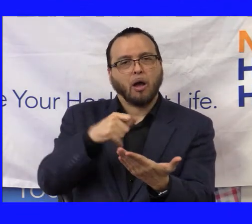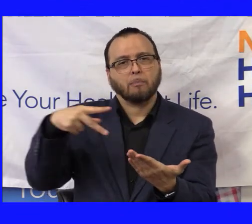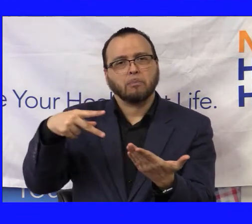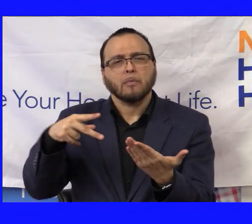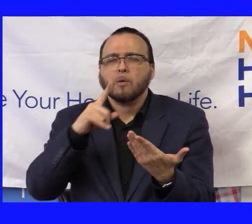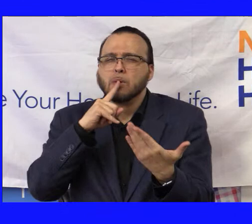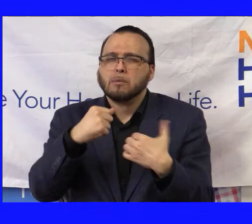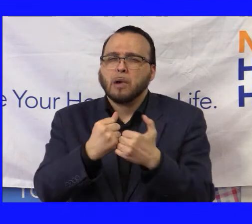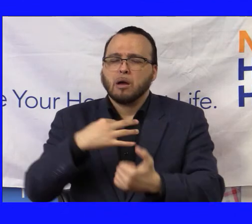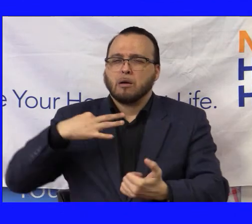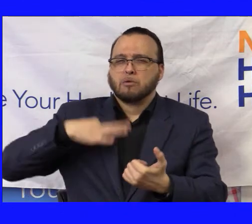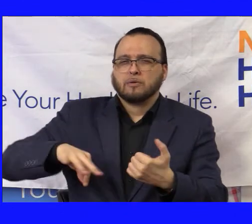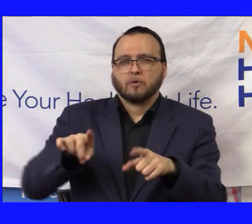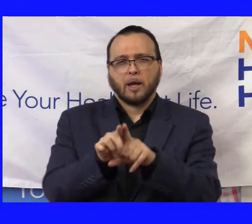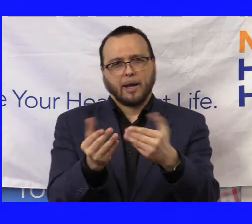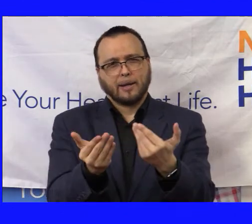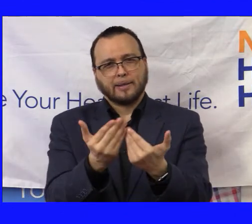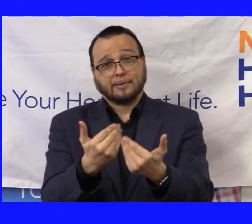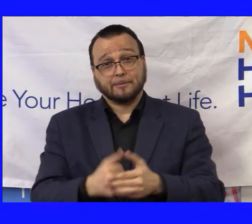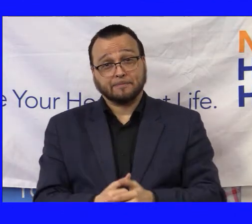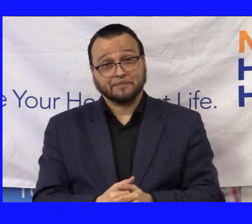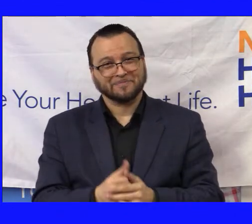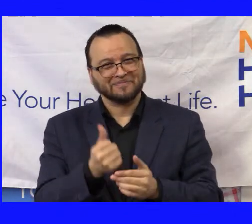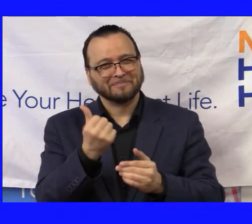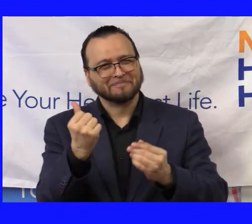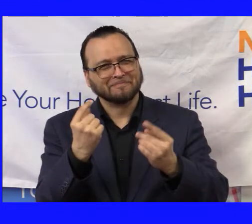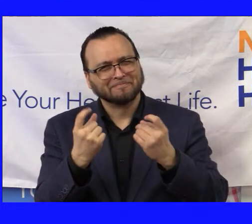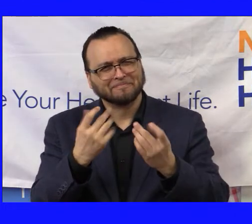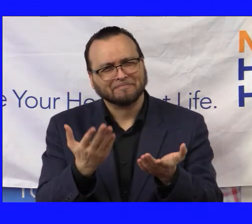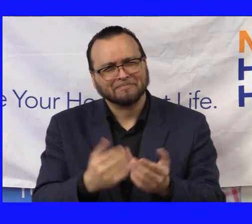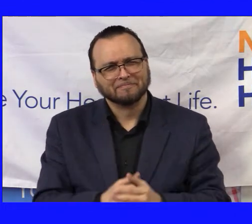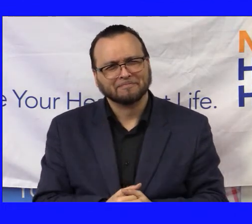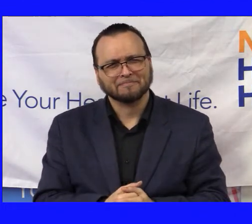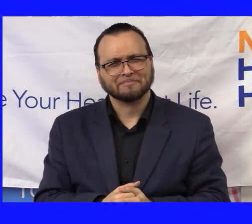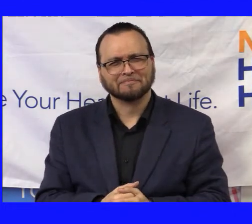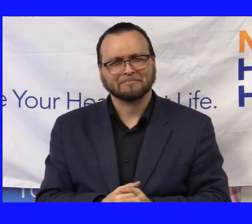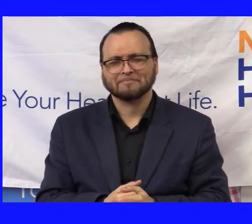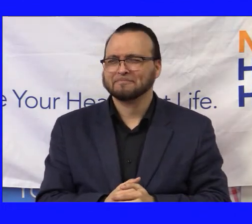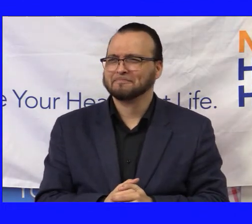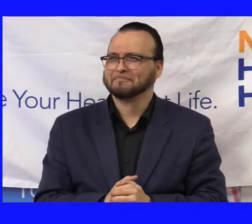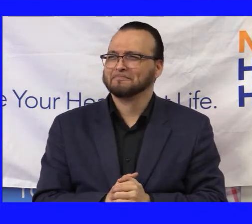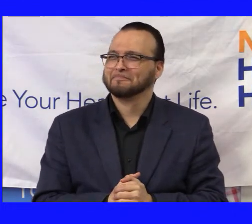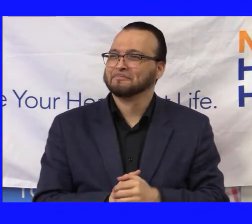and easy. I'll stop there for questions. Thank you.